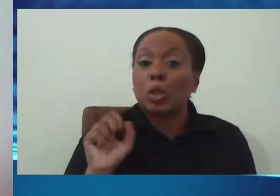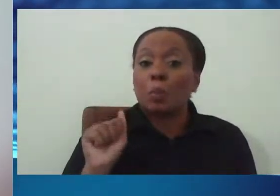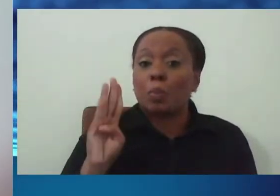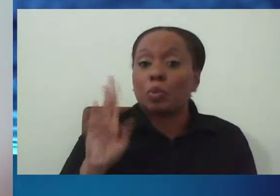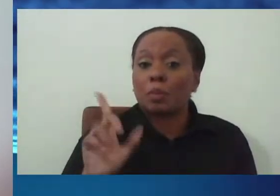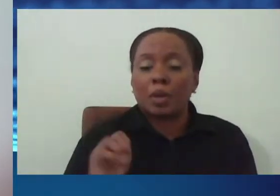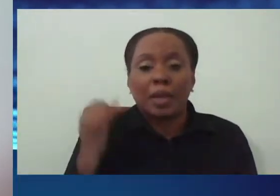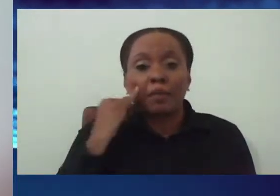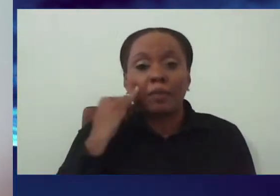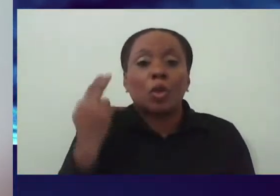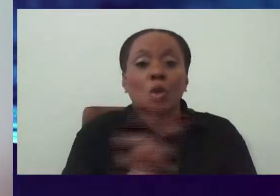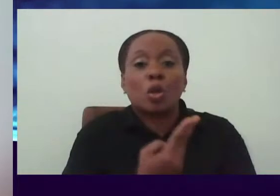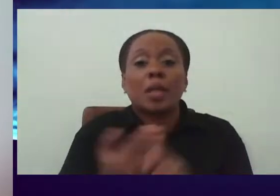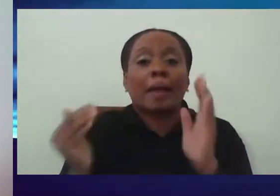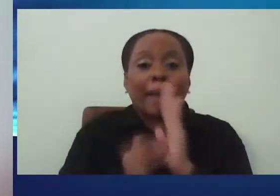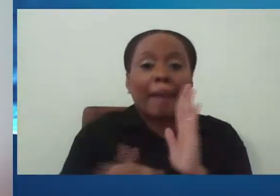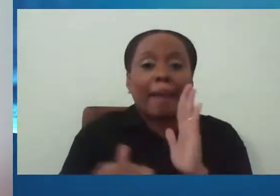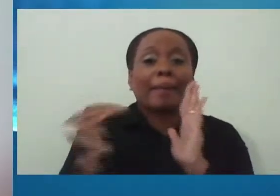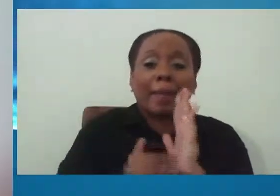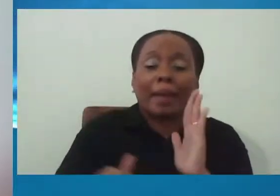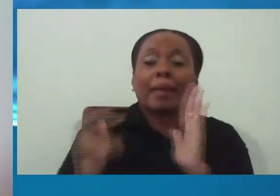reused,